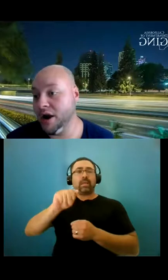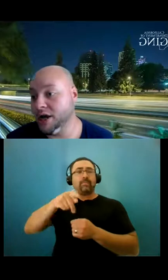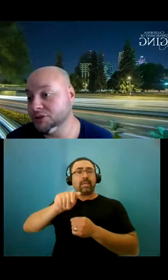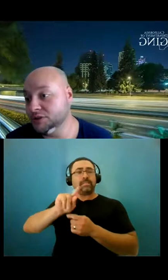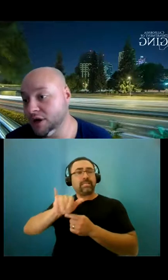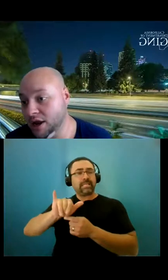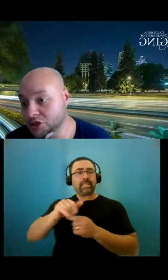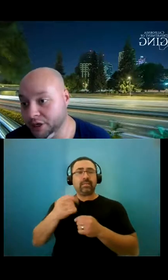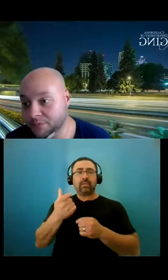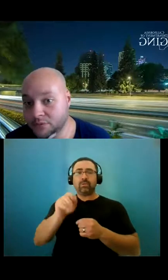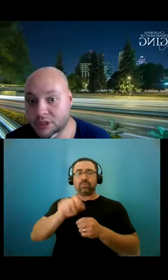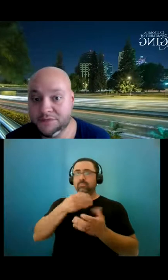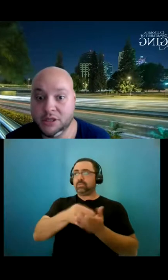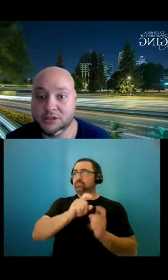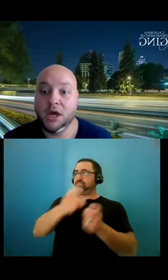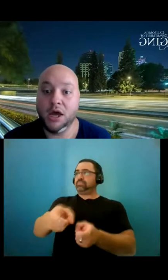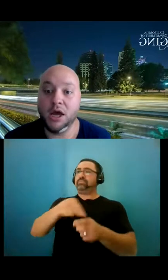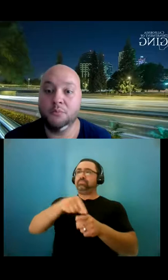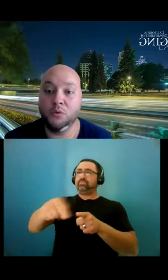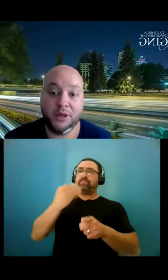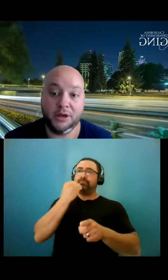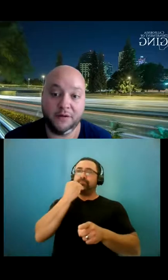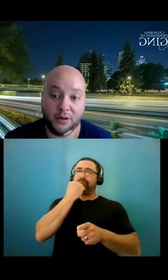through our area agencies on aging. These funds